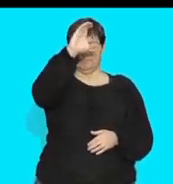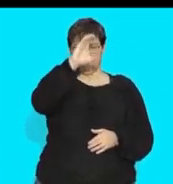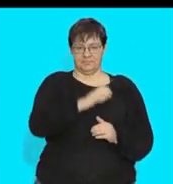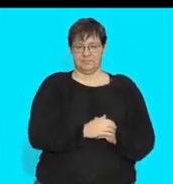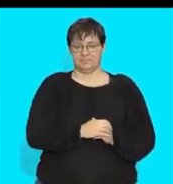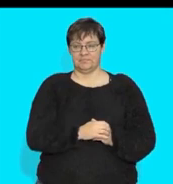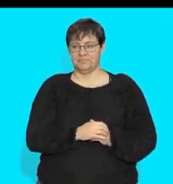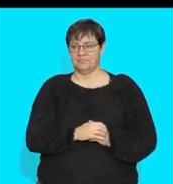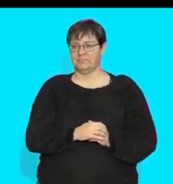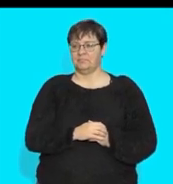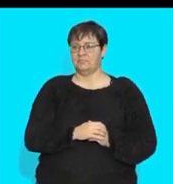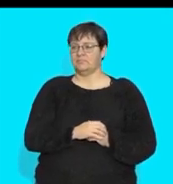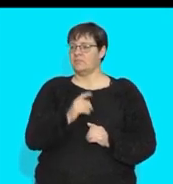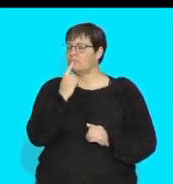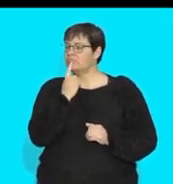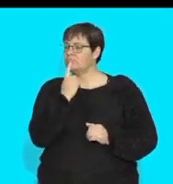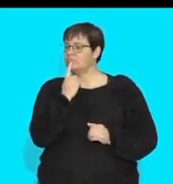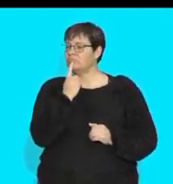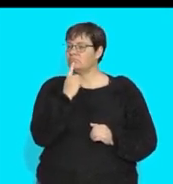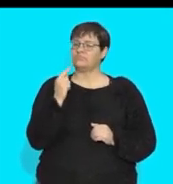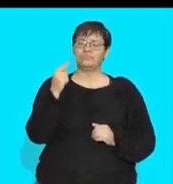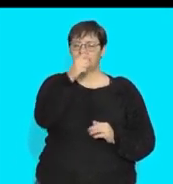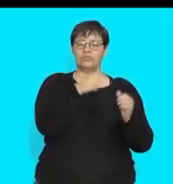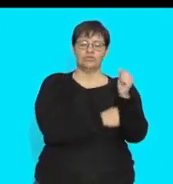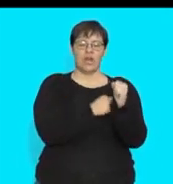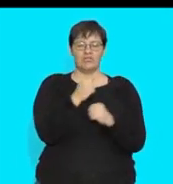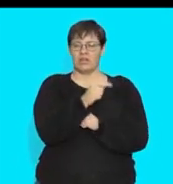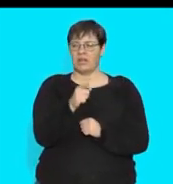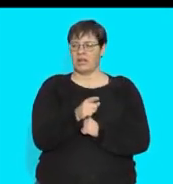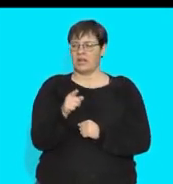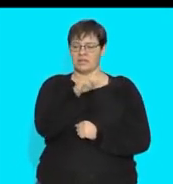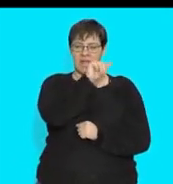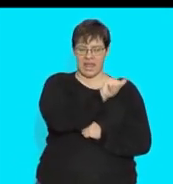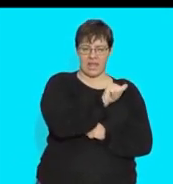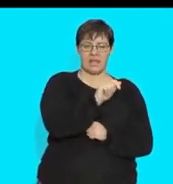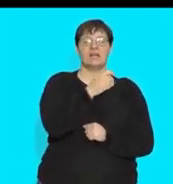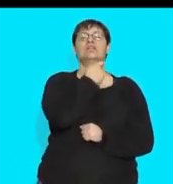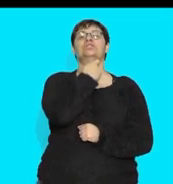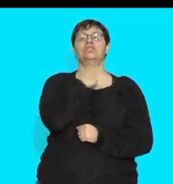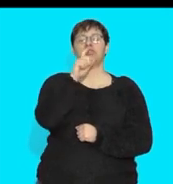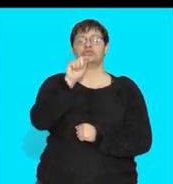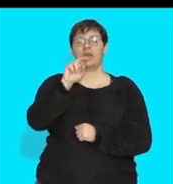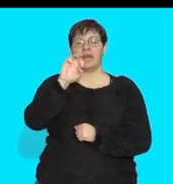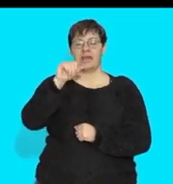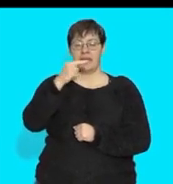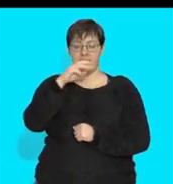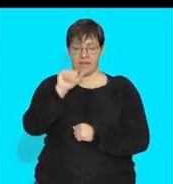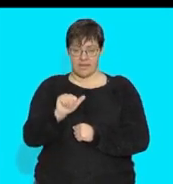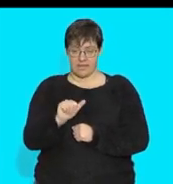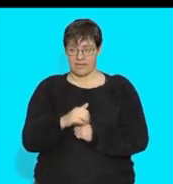B, and C. And again, it's leading, all right, to the structure of it. A is my